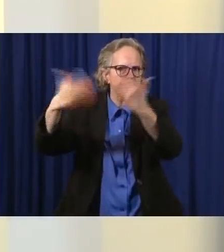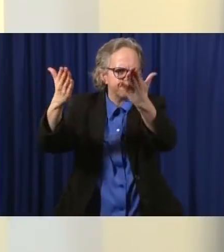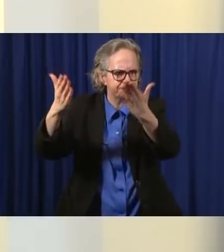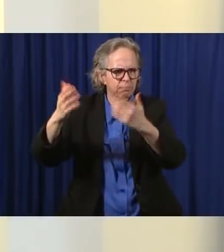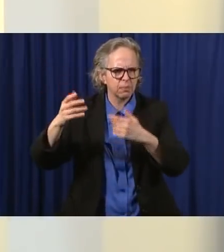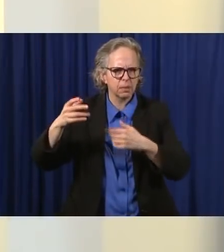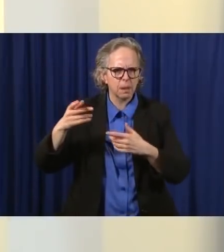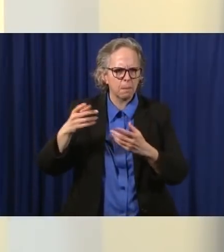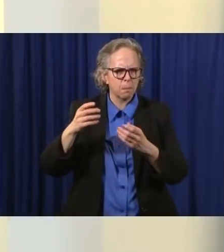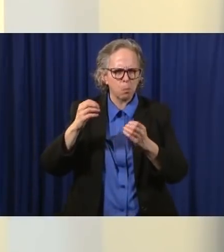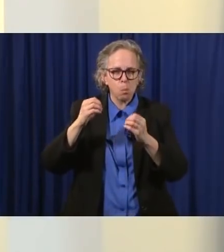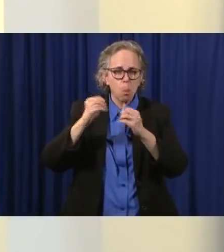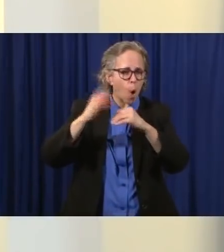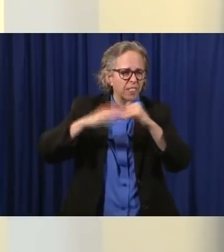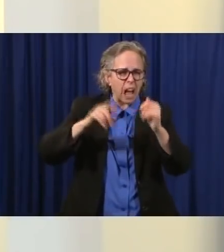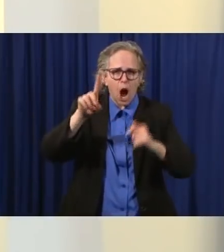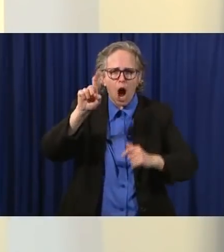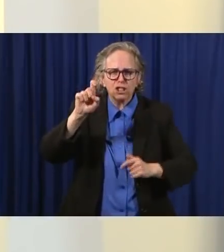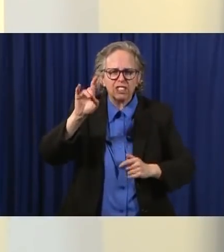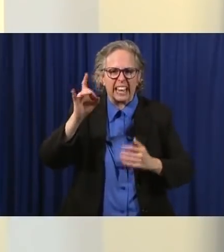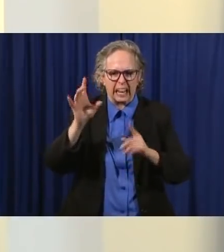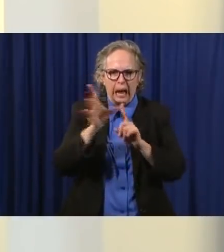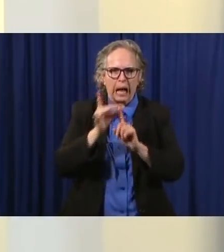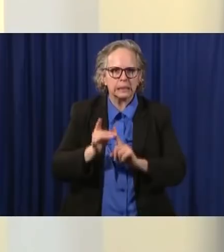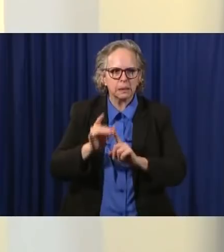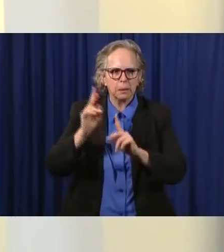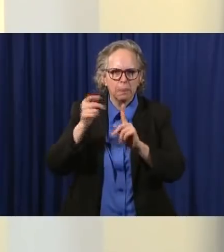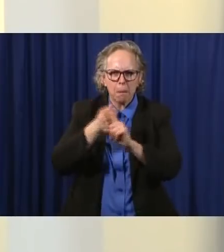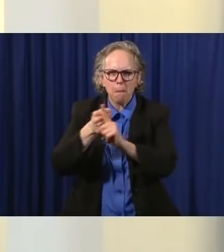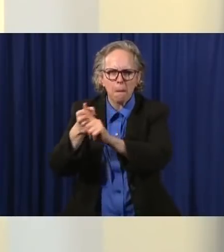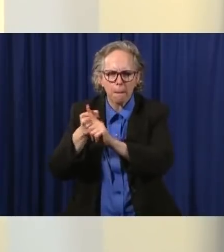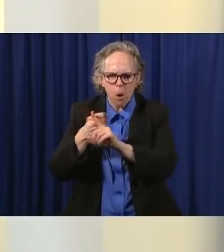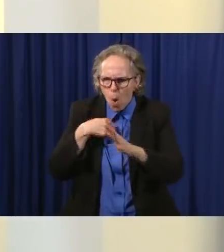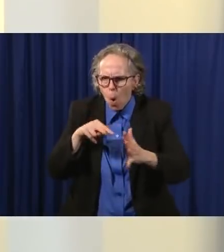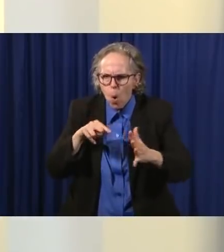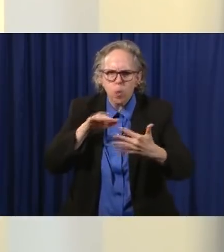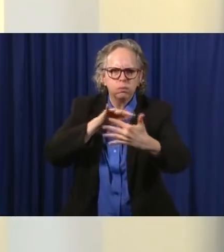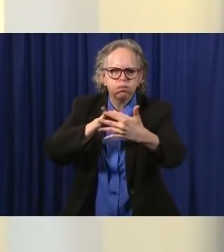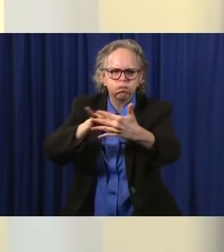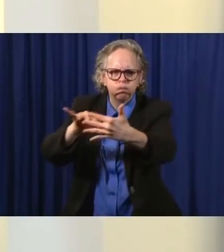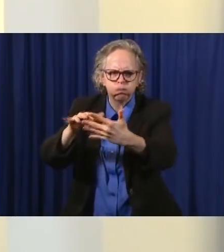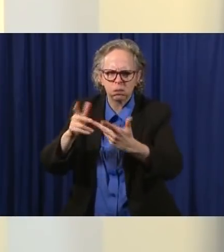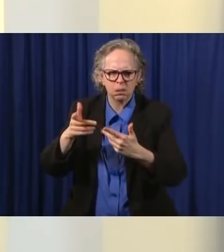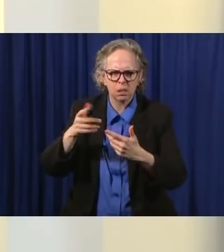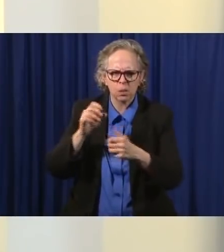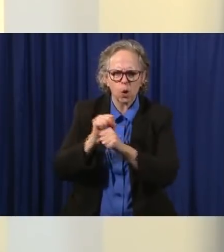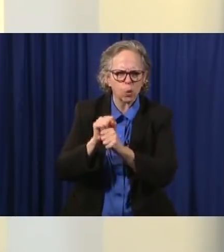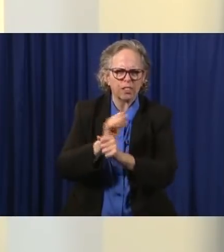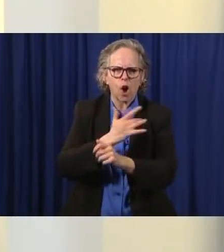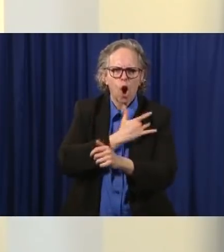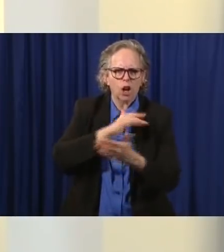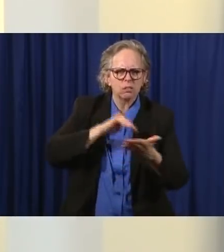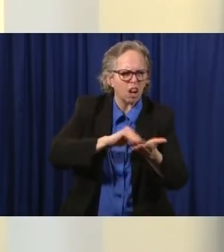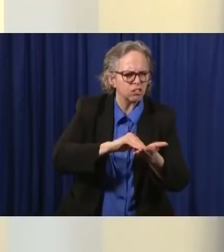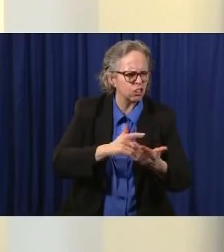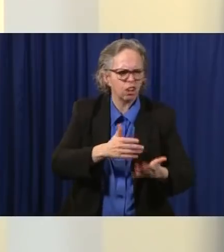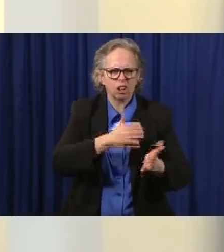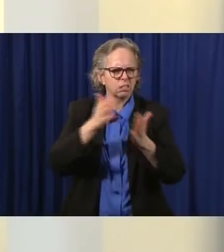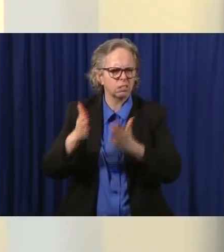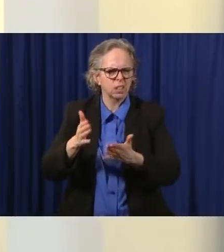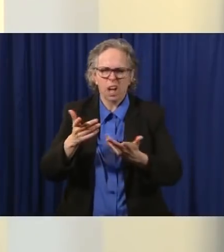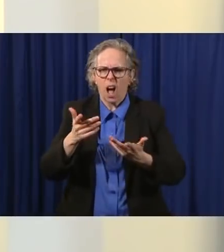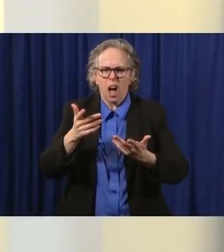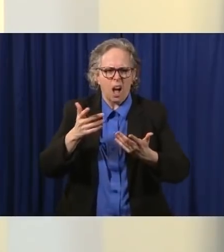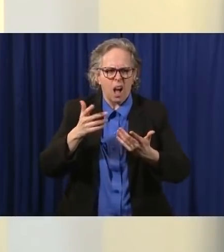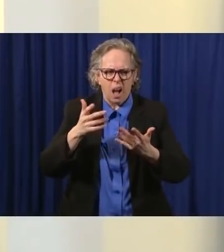cases of this that they're looking at now, very detailed work. They're working with cardiologists, rheumatologists, not just around this country in our best